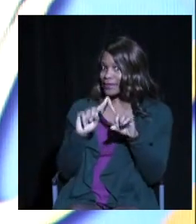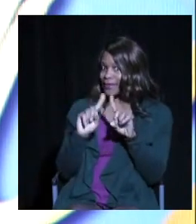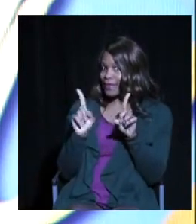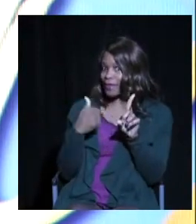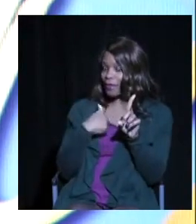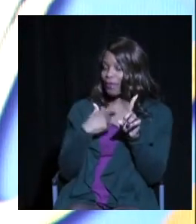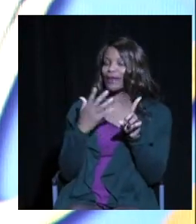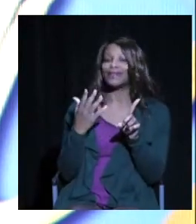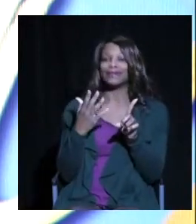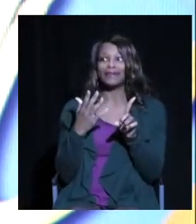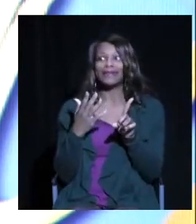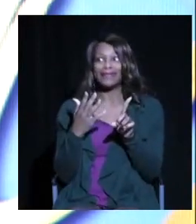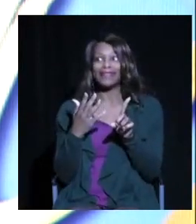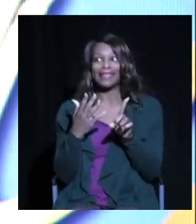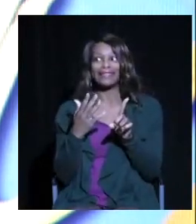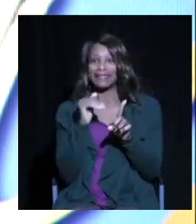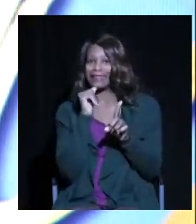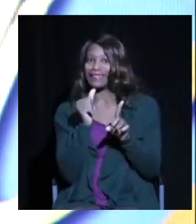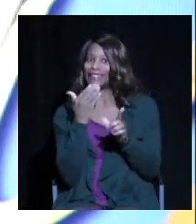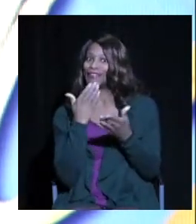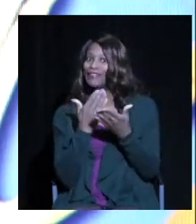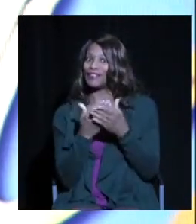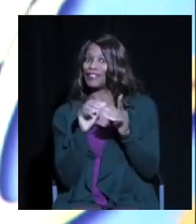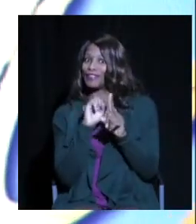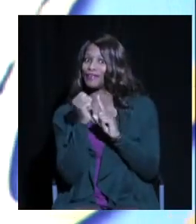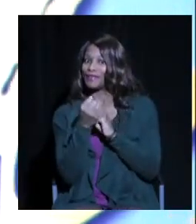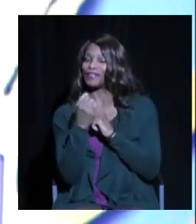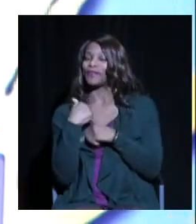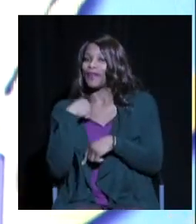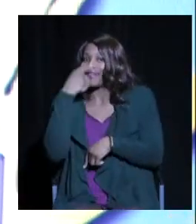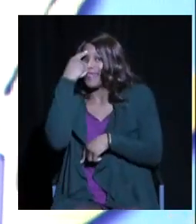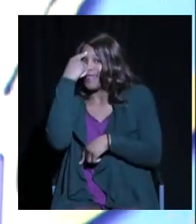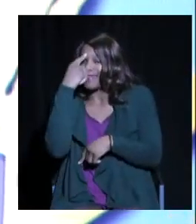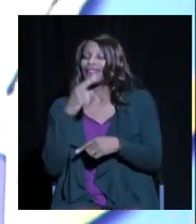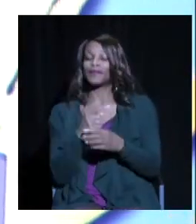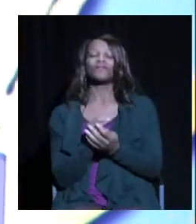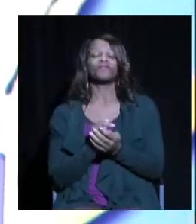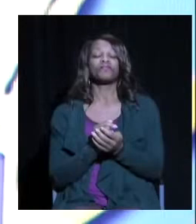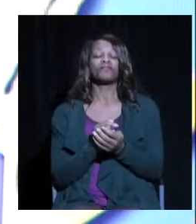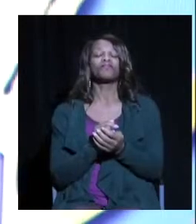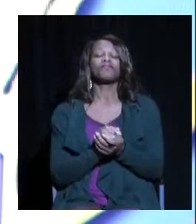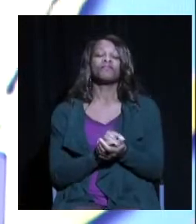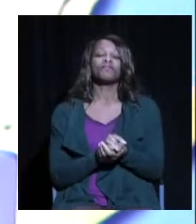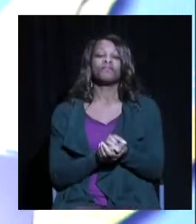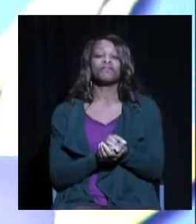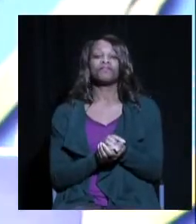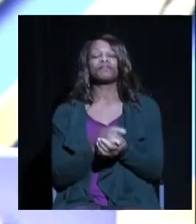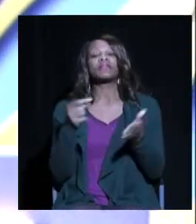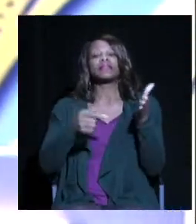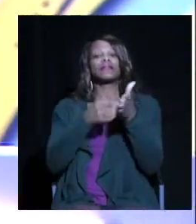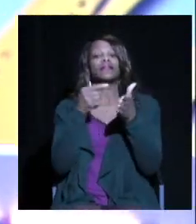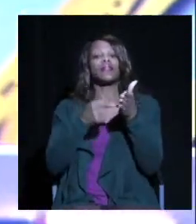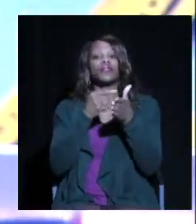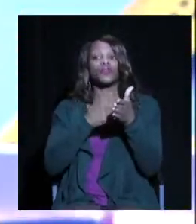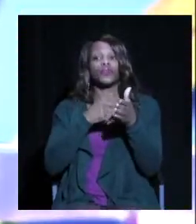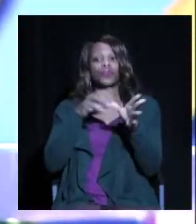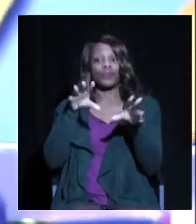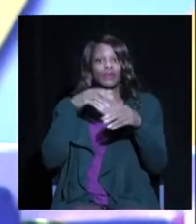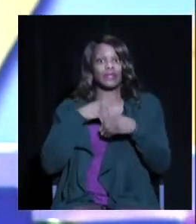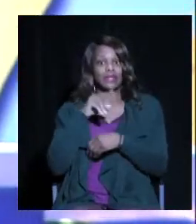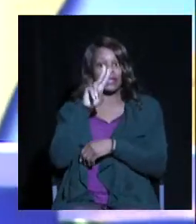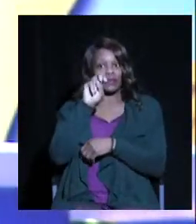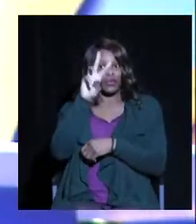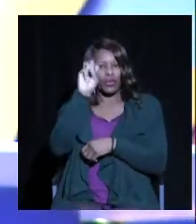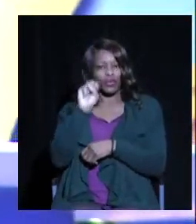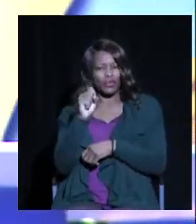there's some stuff that's going on behind the curtain. Because we often assume that things are just how they seem. And sometimes we get some news, though, that